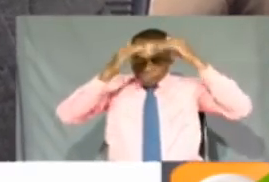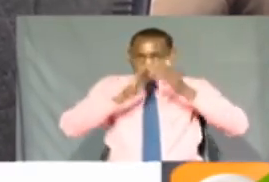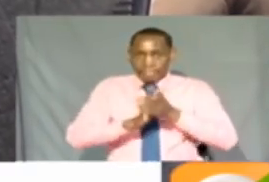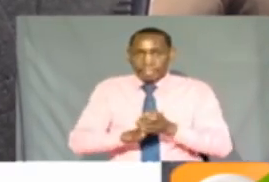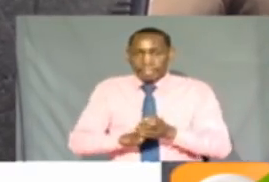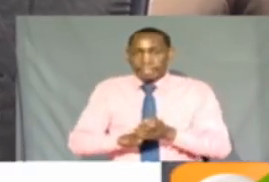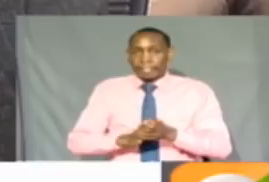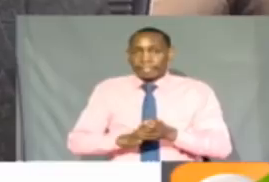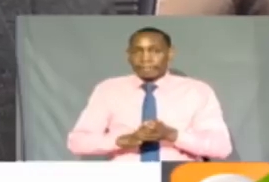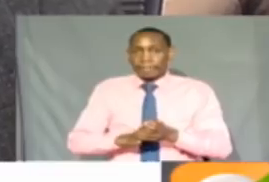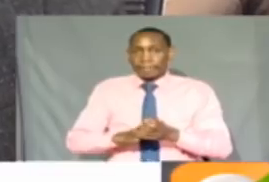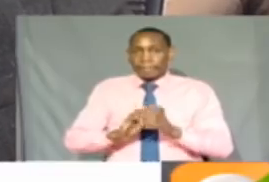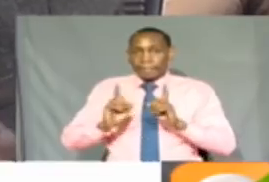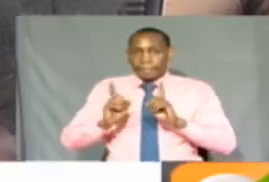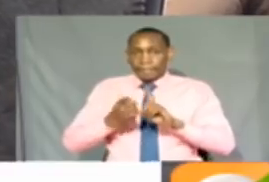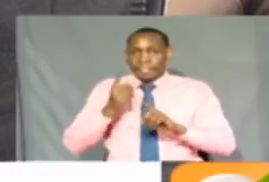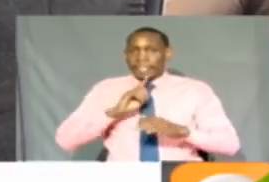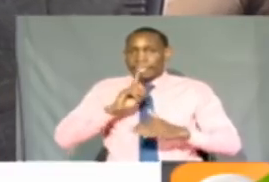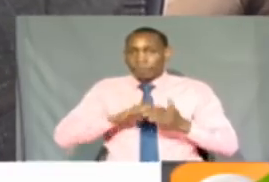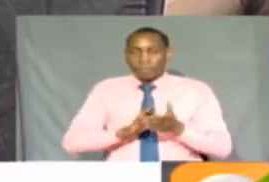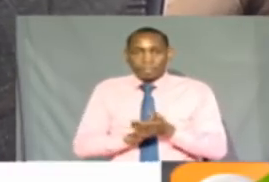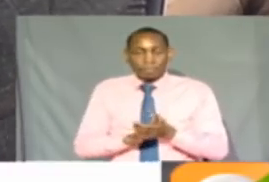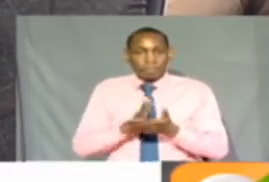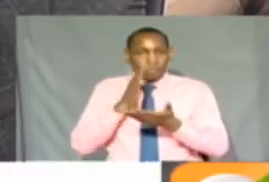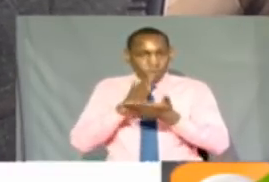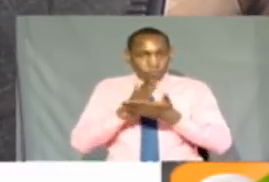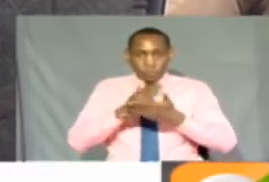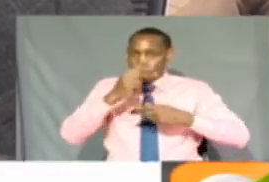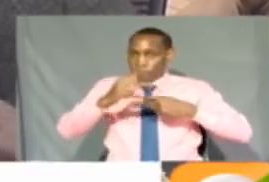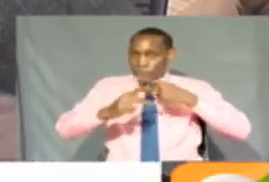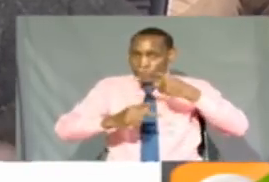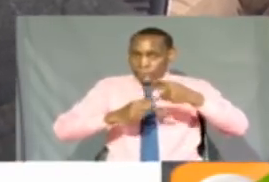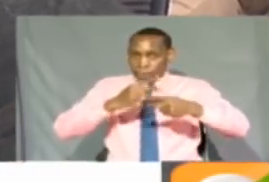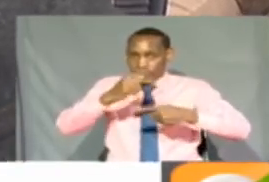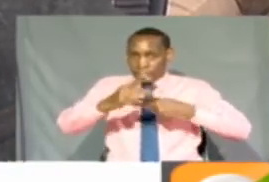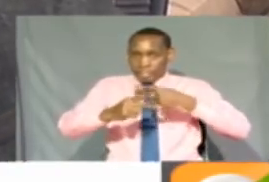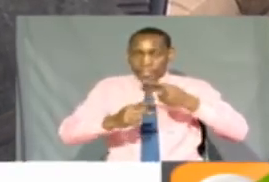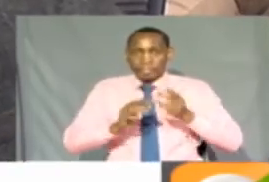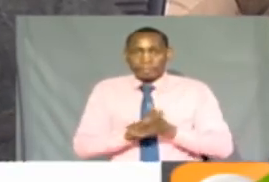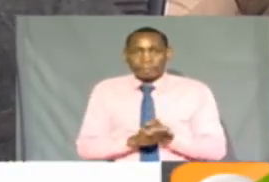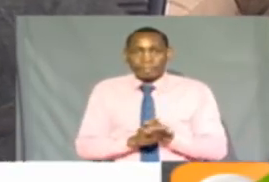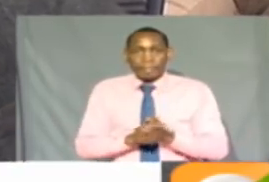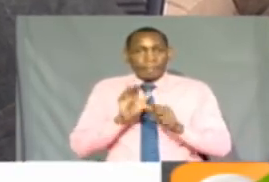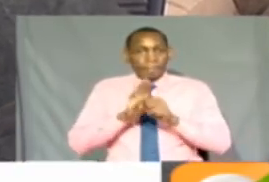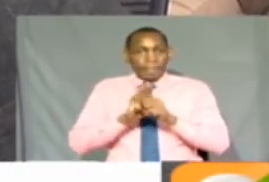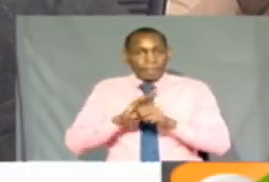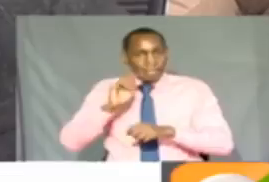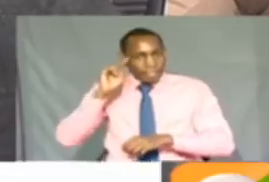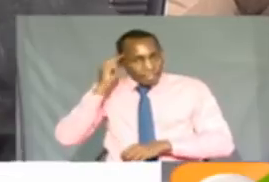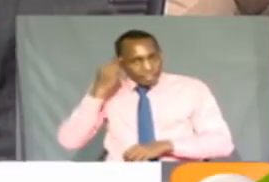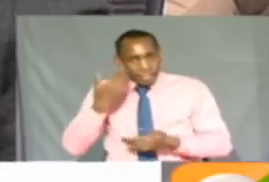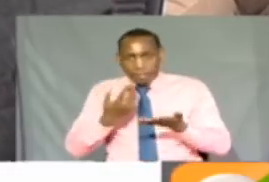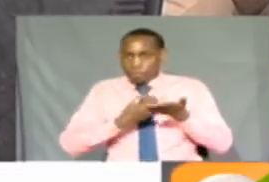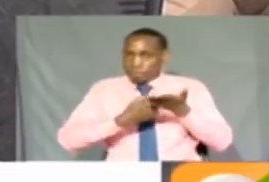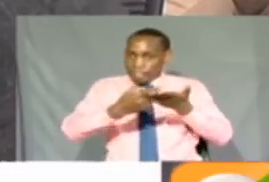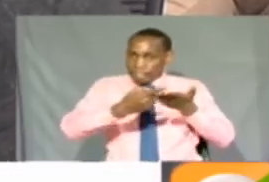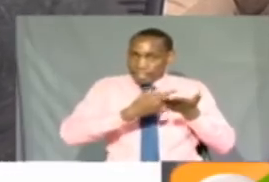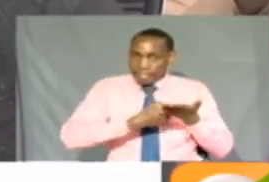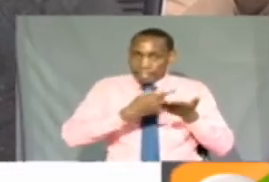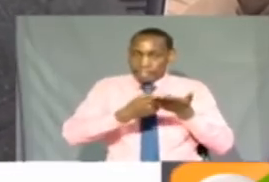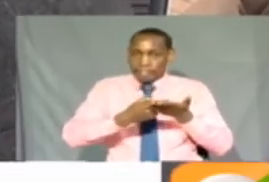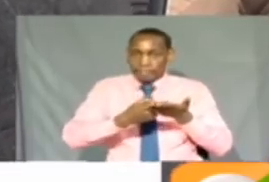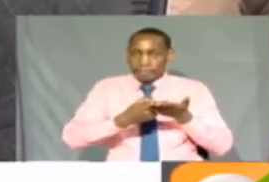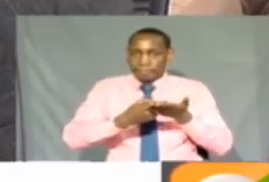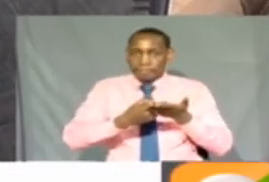begin by saying reality is a process. The unfolding matter of thoughts, as now we are discussing